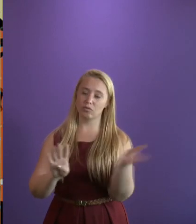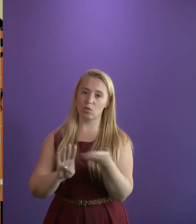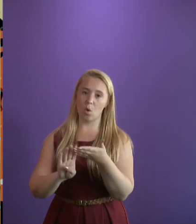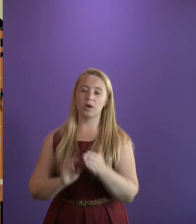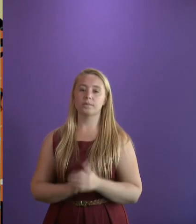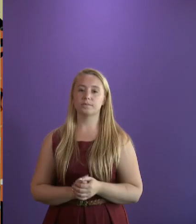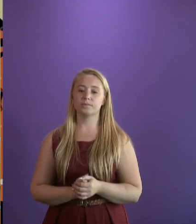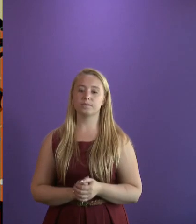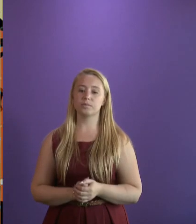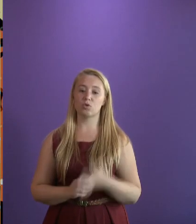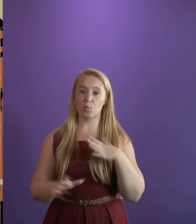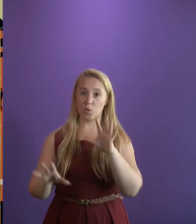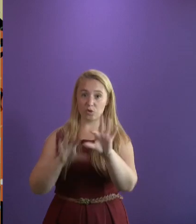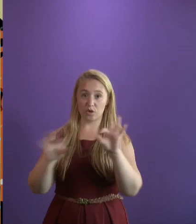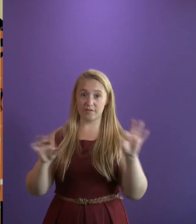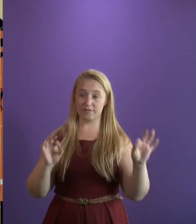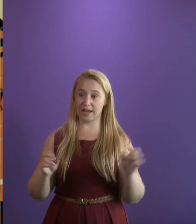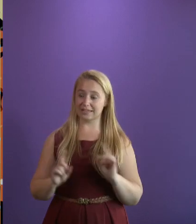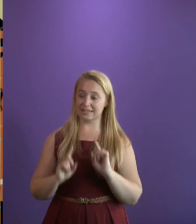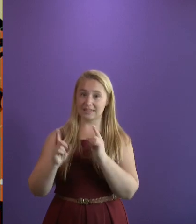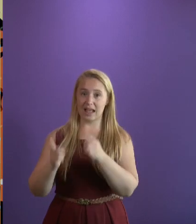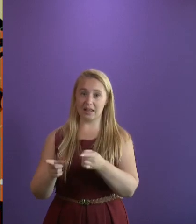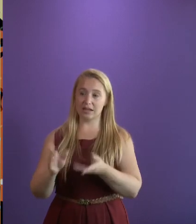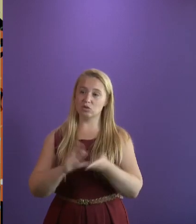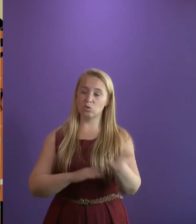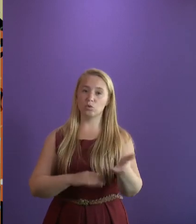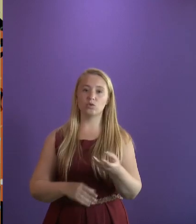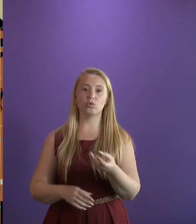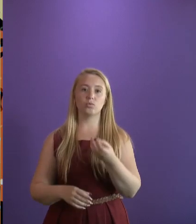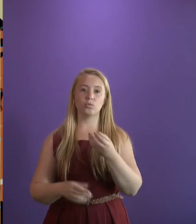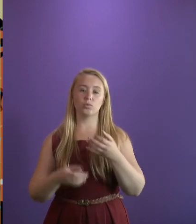invite all delegates to join us for lunch in the garden lobby.